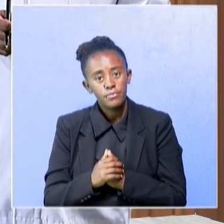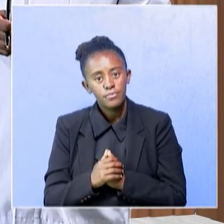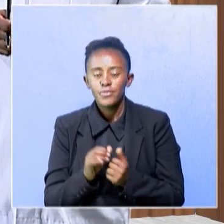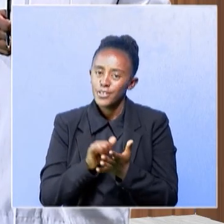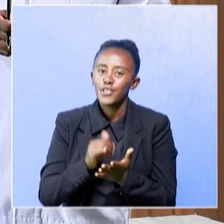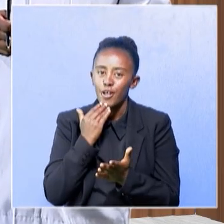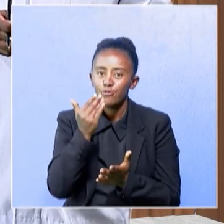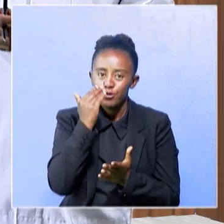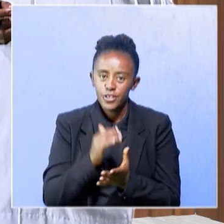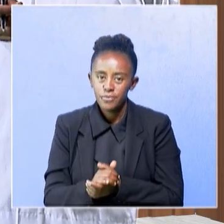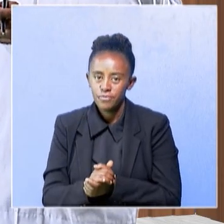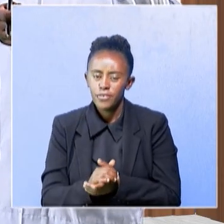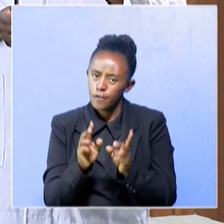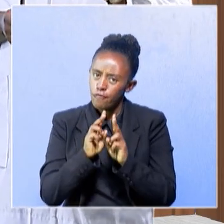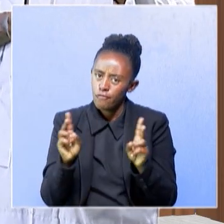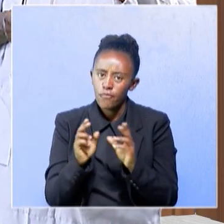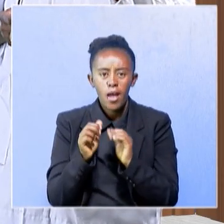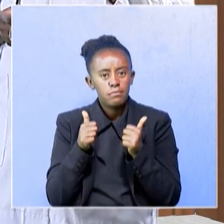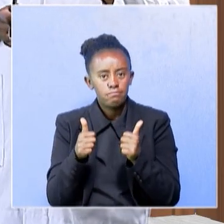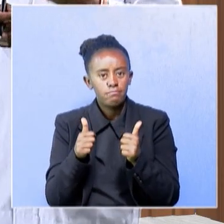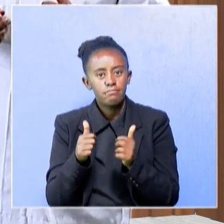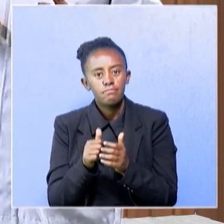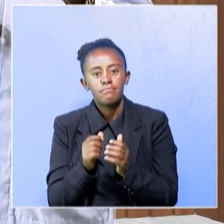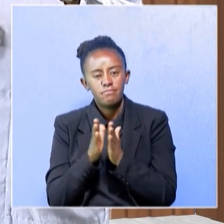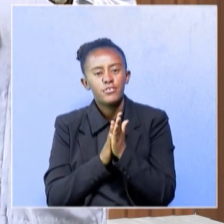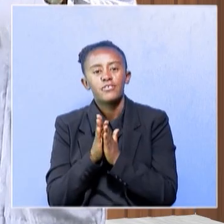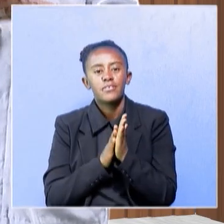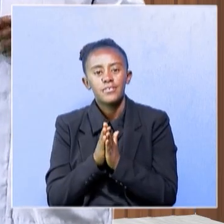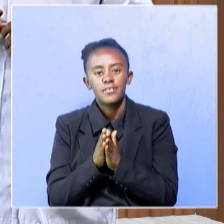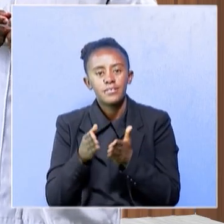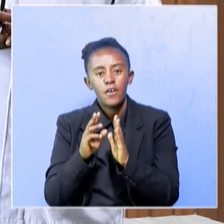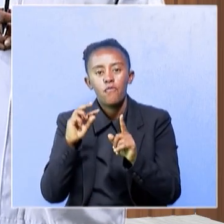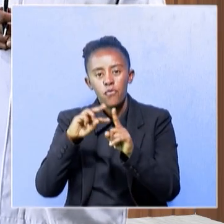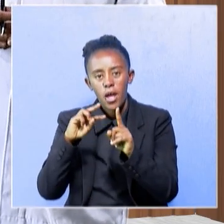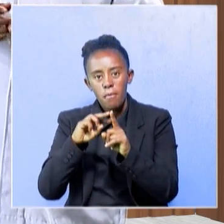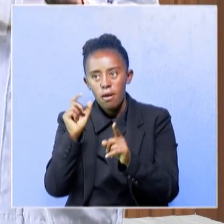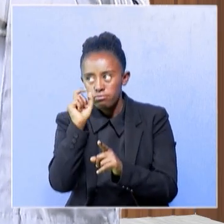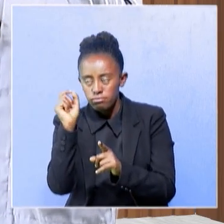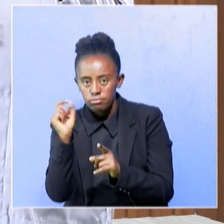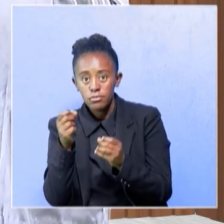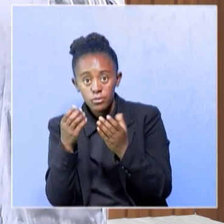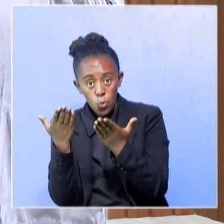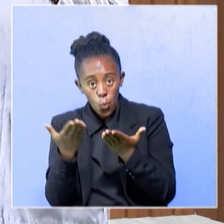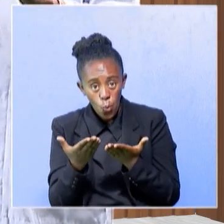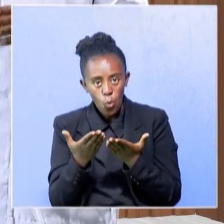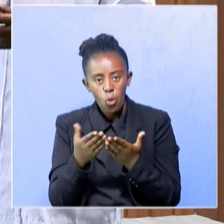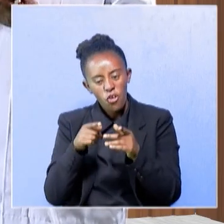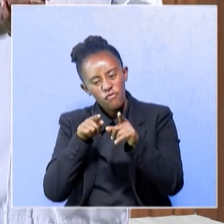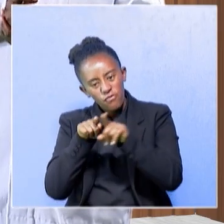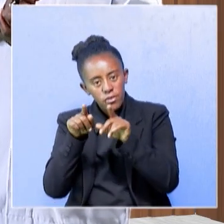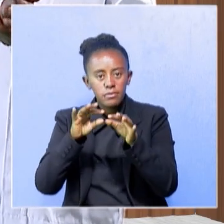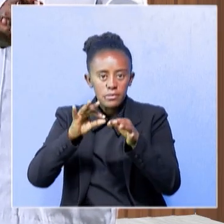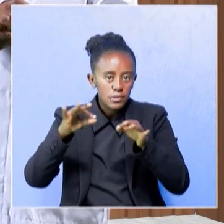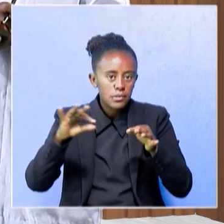That's good. Very interesting. Now, let me give you these vocabularies on the board, and you are welcome to fit